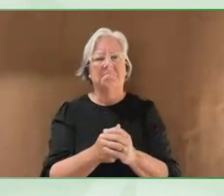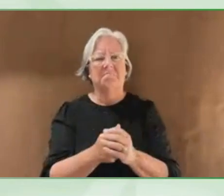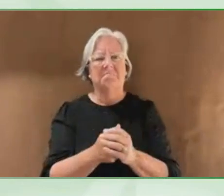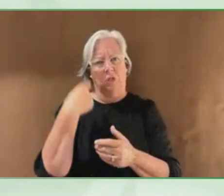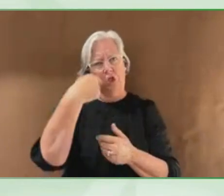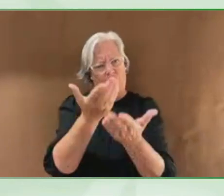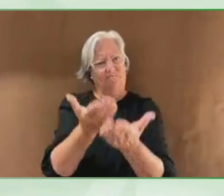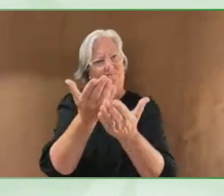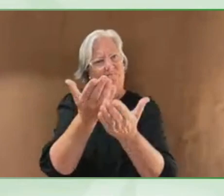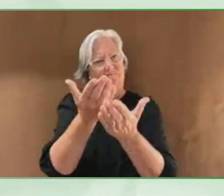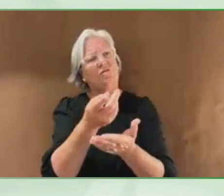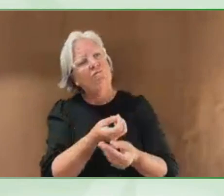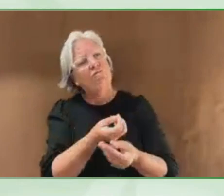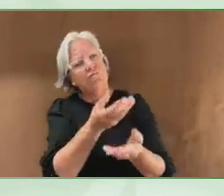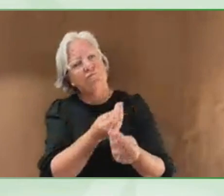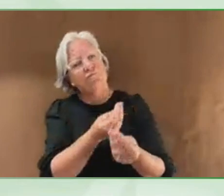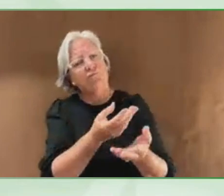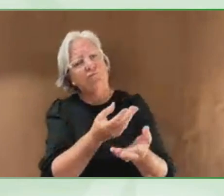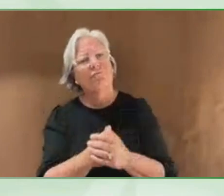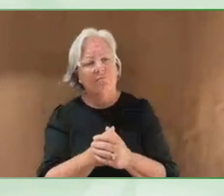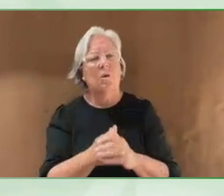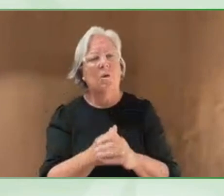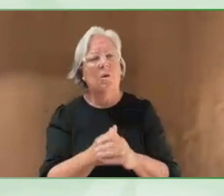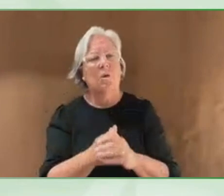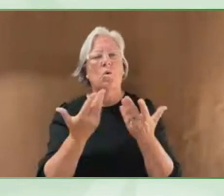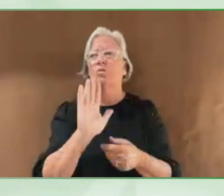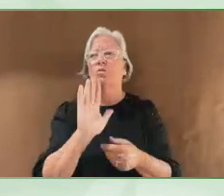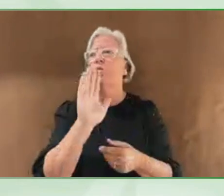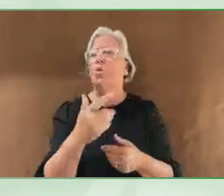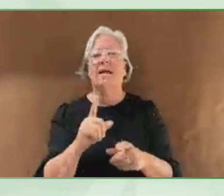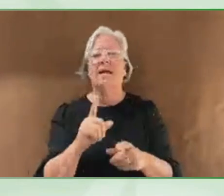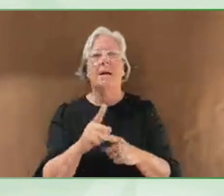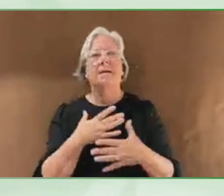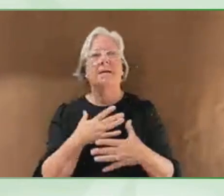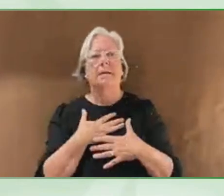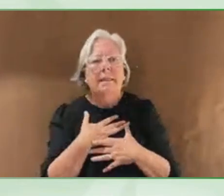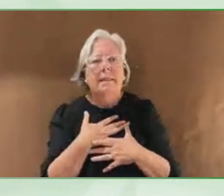your vulnerabilities? What are some of the things that, you know, you've